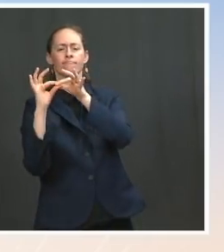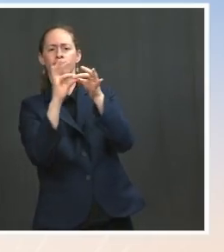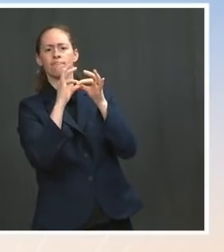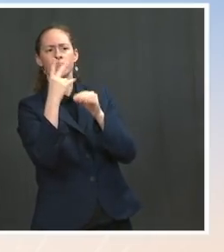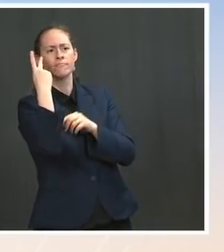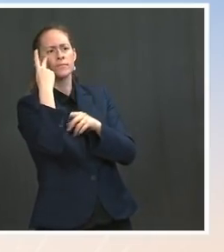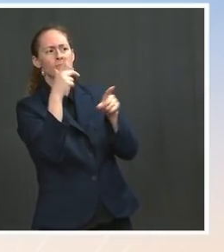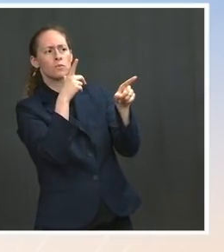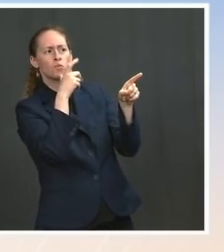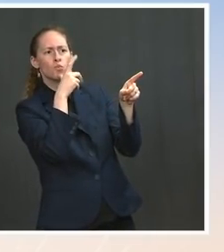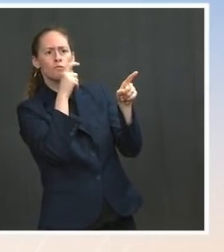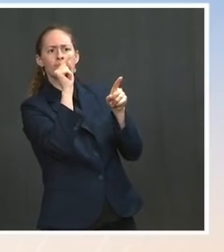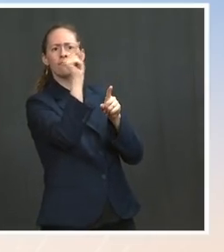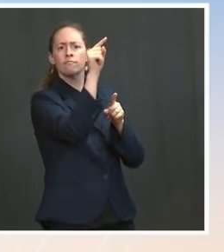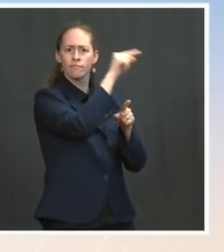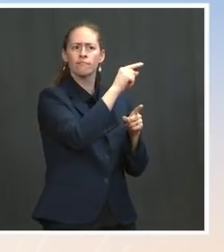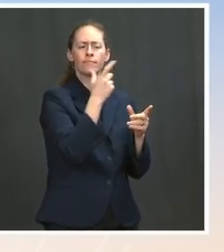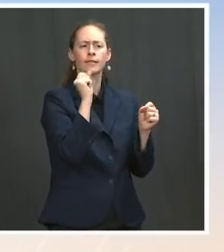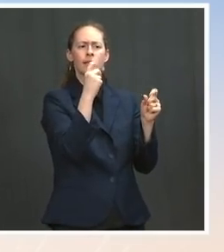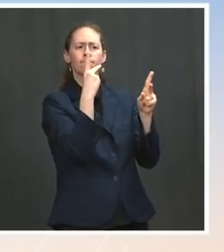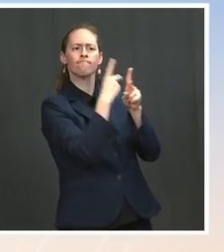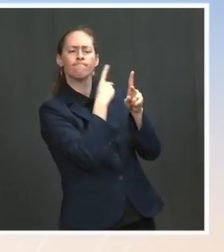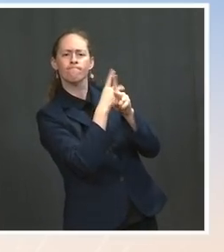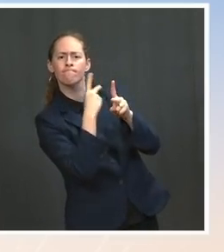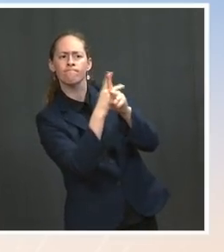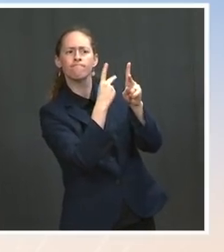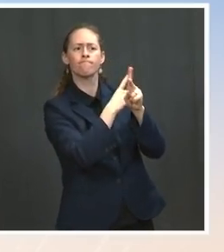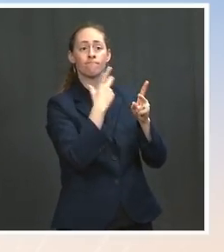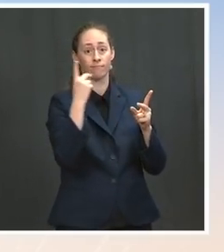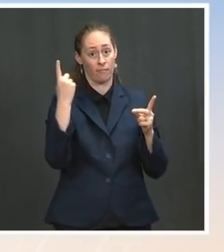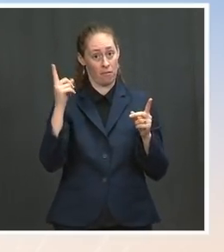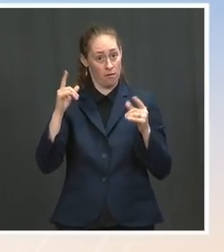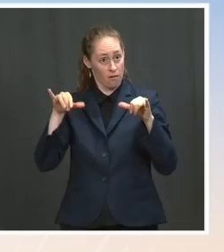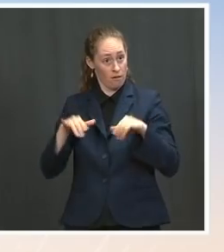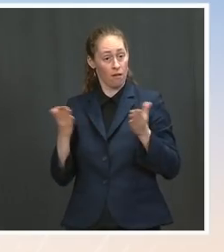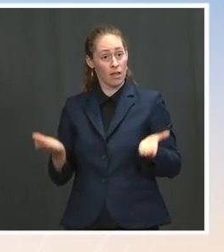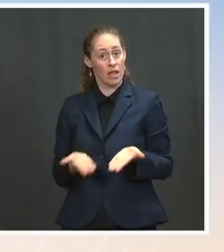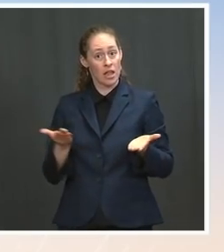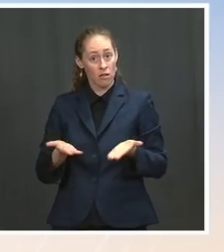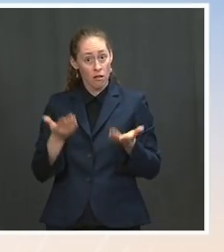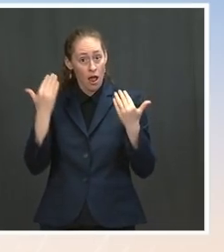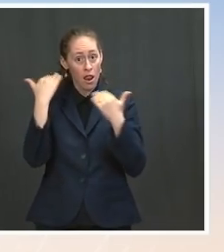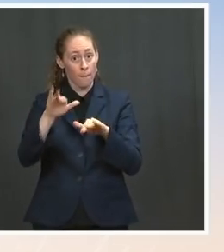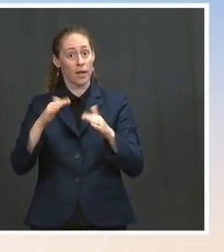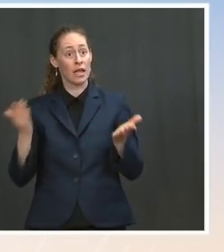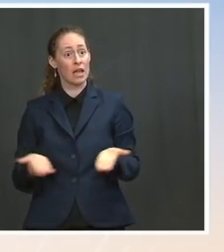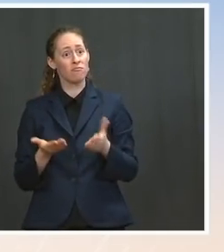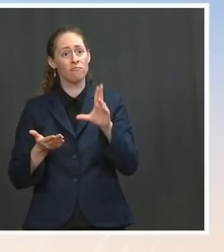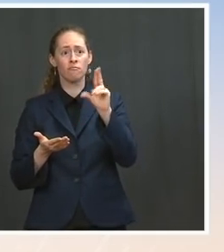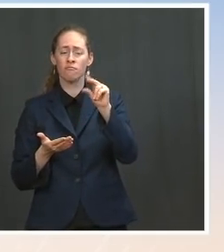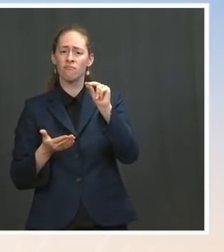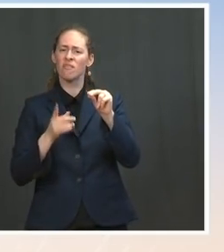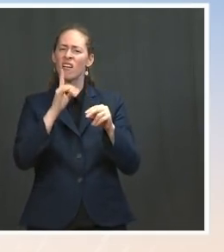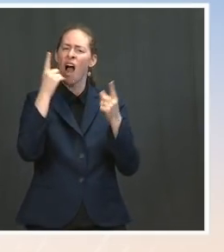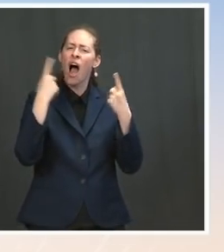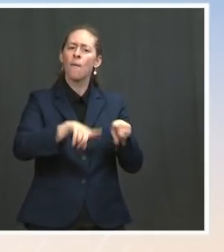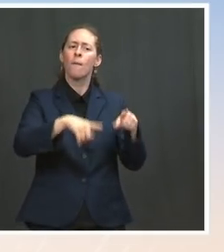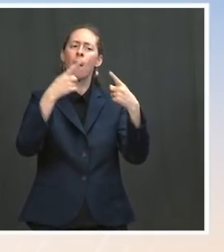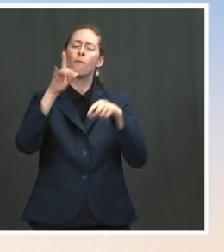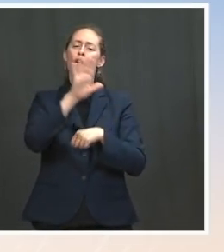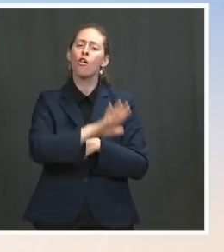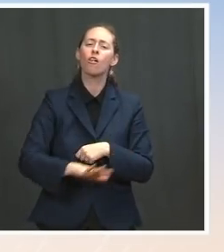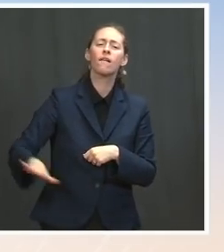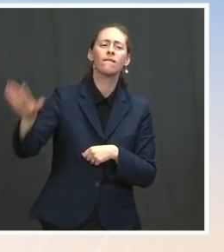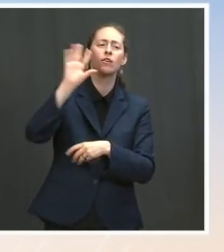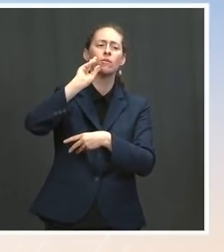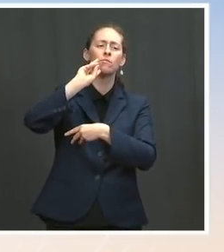States. These are actors that are working to get into systems around the world. This was a company obviously based in Brazil, but Australia